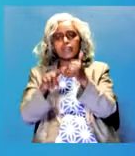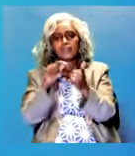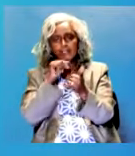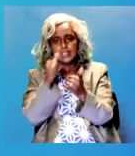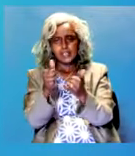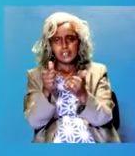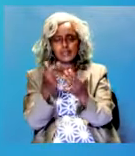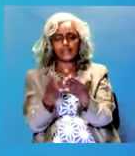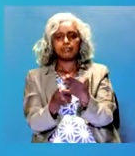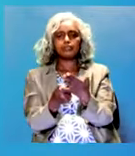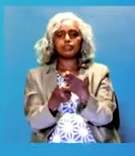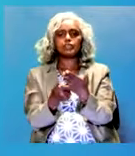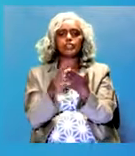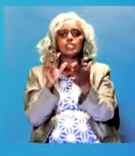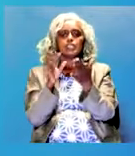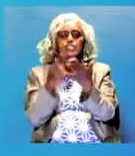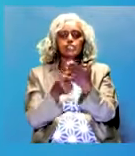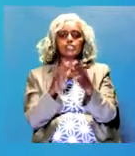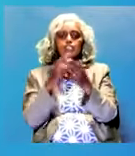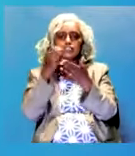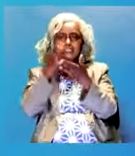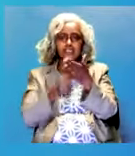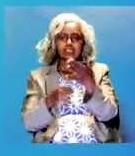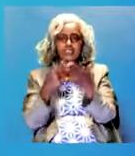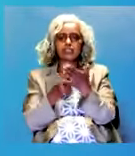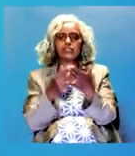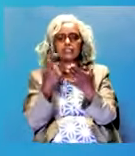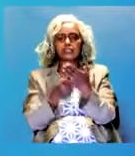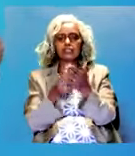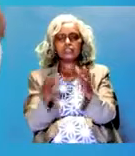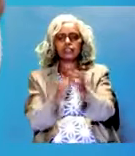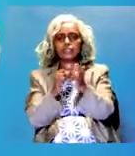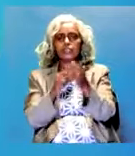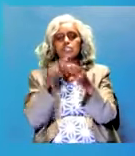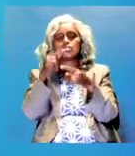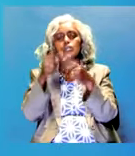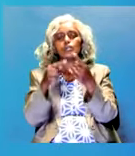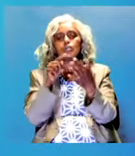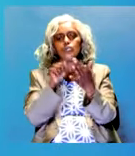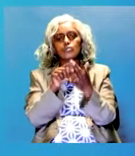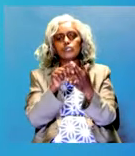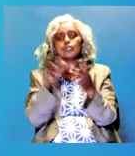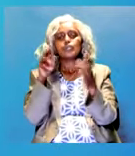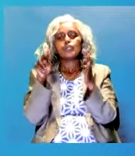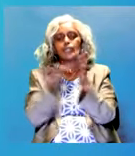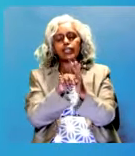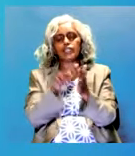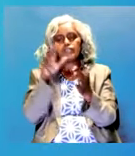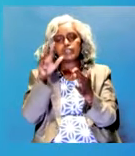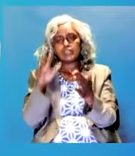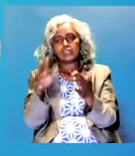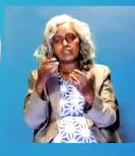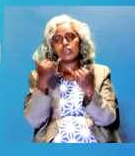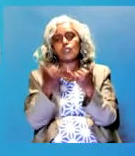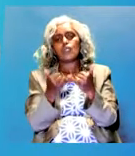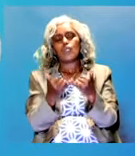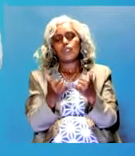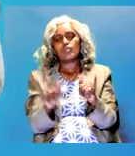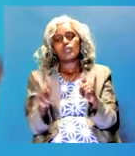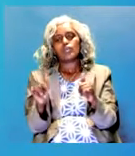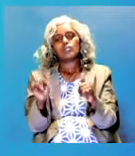infinity, this result, or this sequence, goes to negative 3